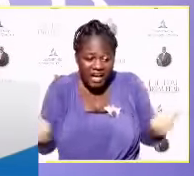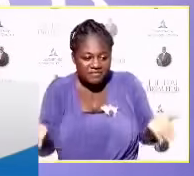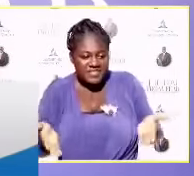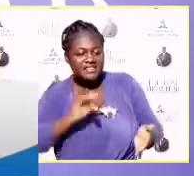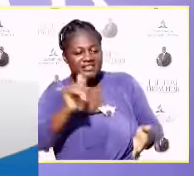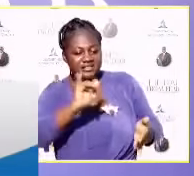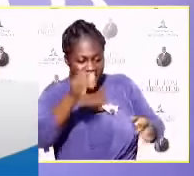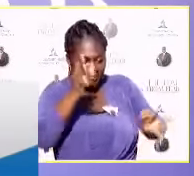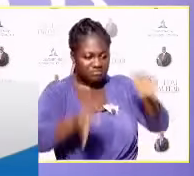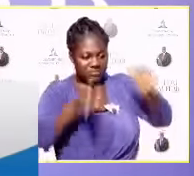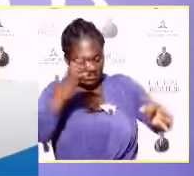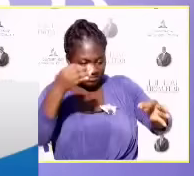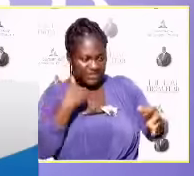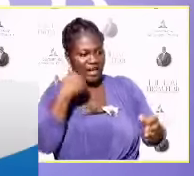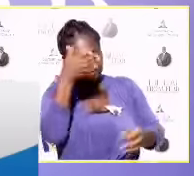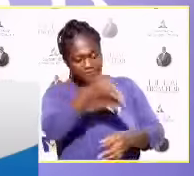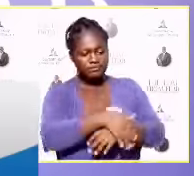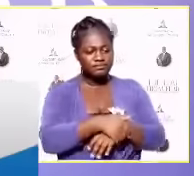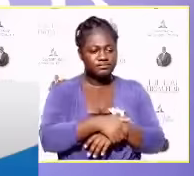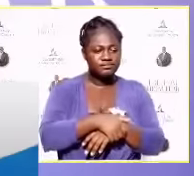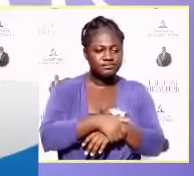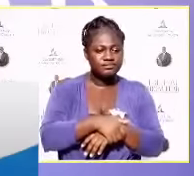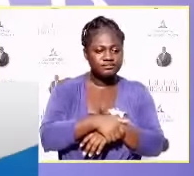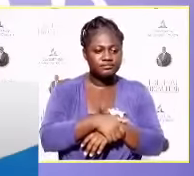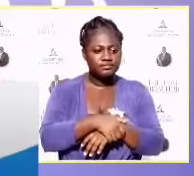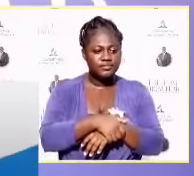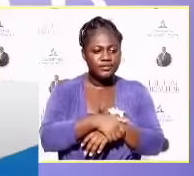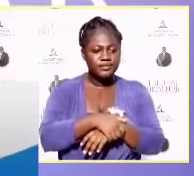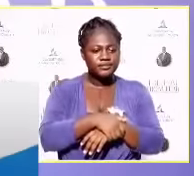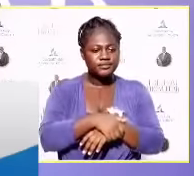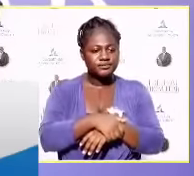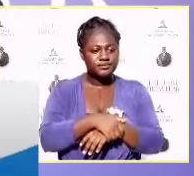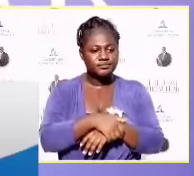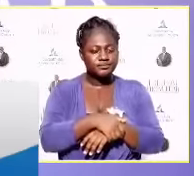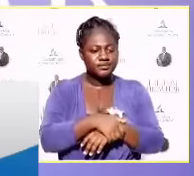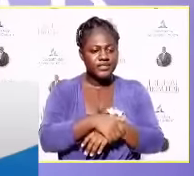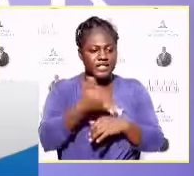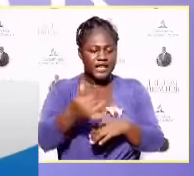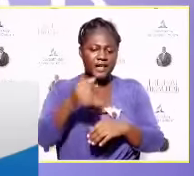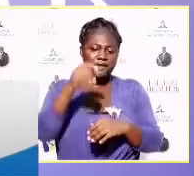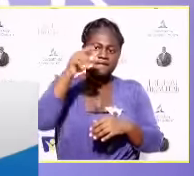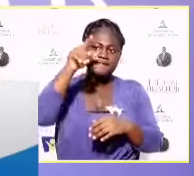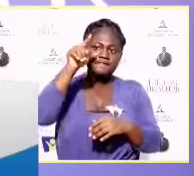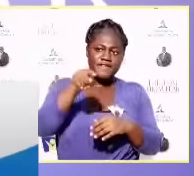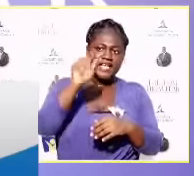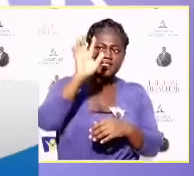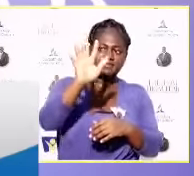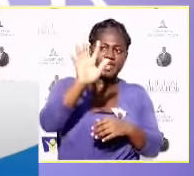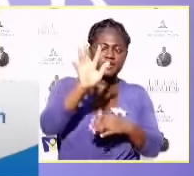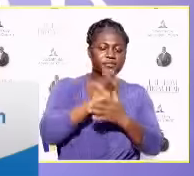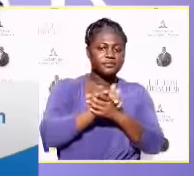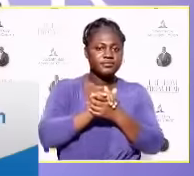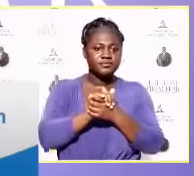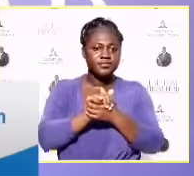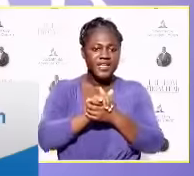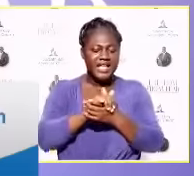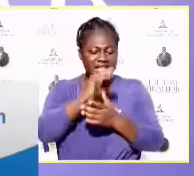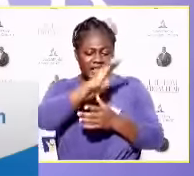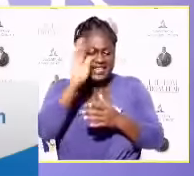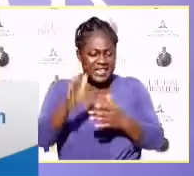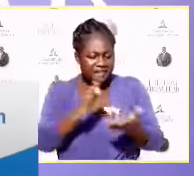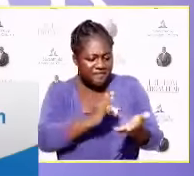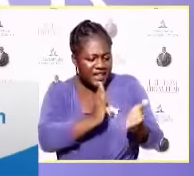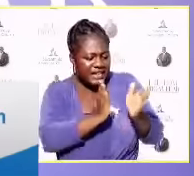can someone you know, Peter gives another example. And Peter Sanko first, verse 5, and spared not the old